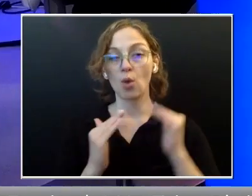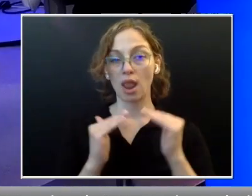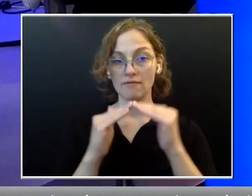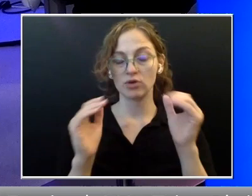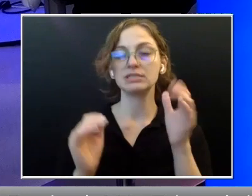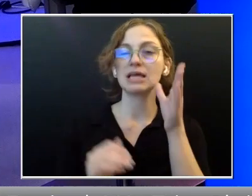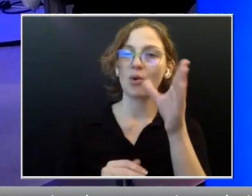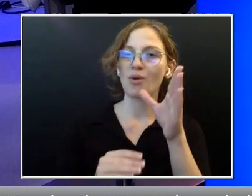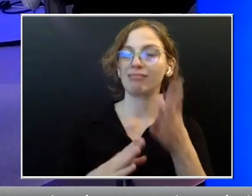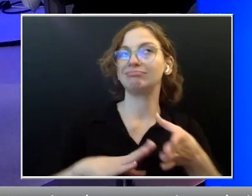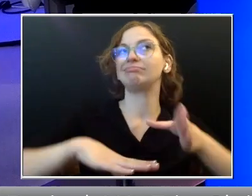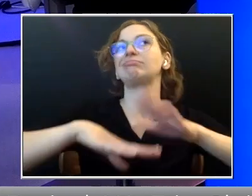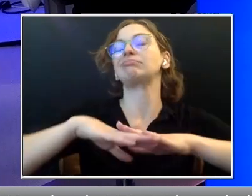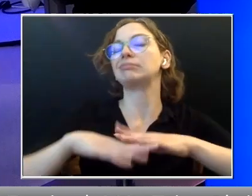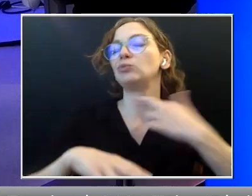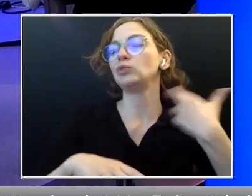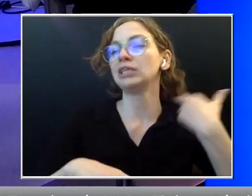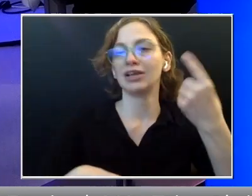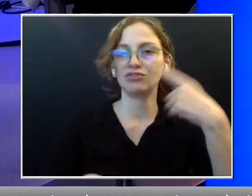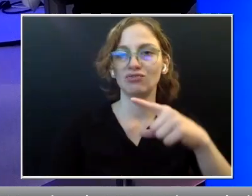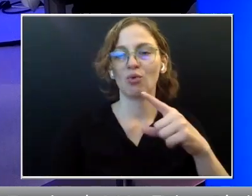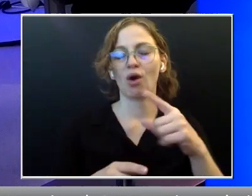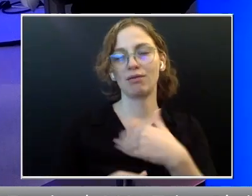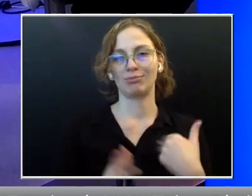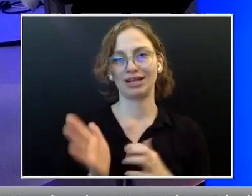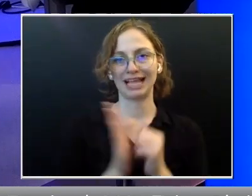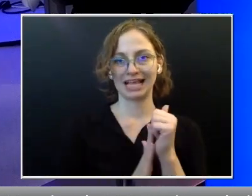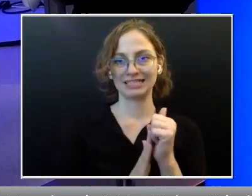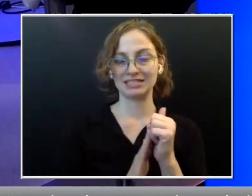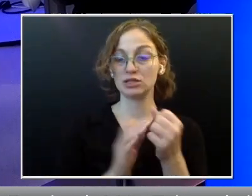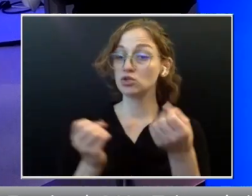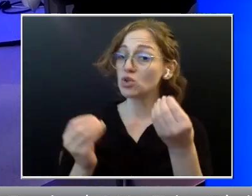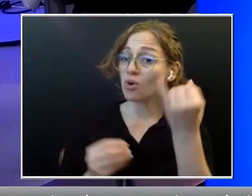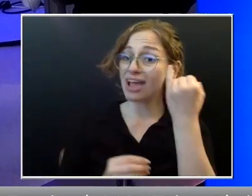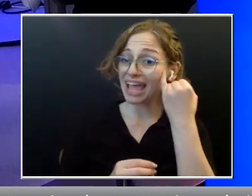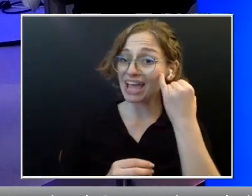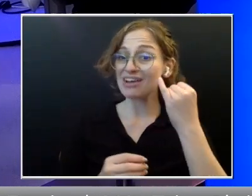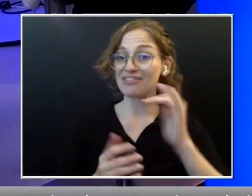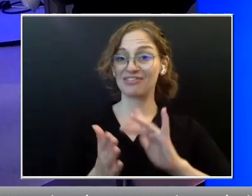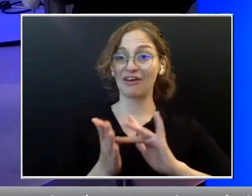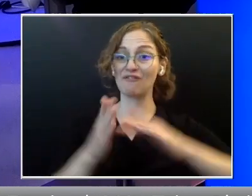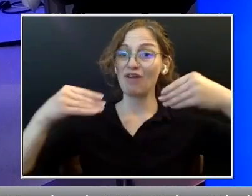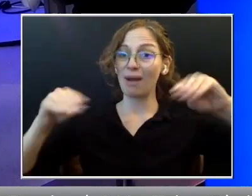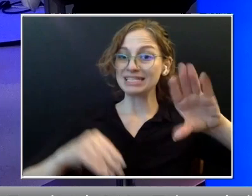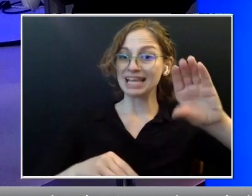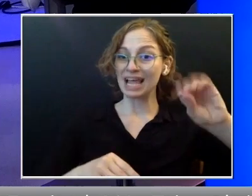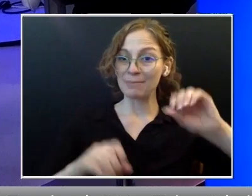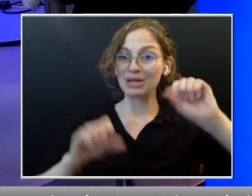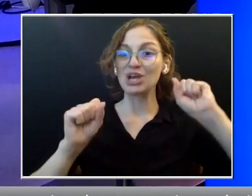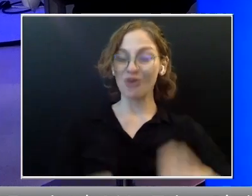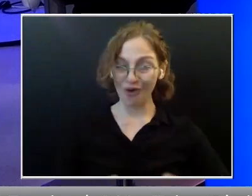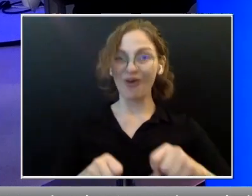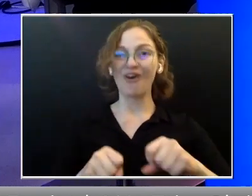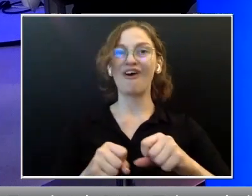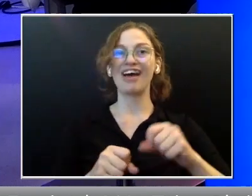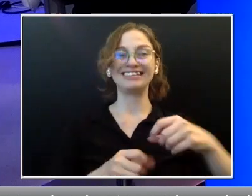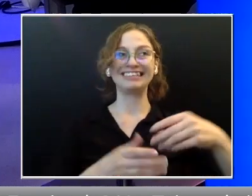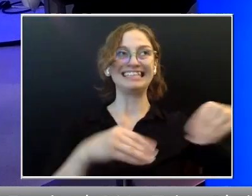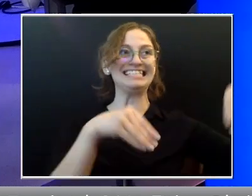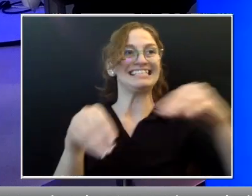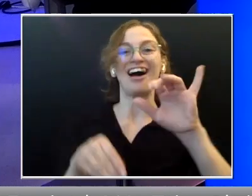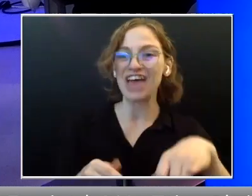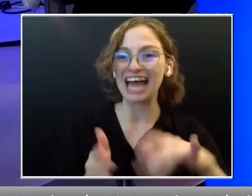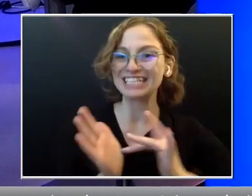a pharmaceutical company could put that in a pill and prescribe it and make money, there would probably be more studies from it. And it must be frustrating as doctors to